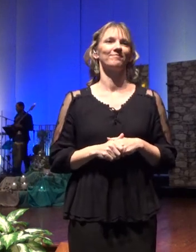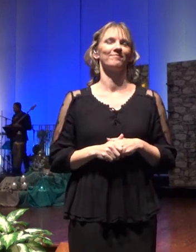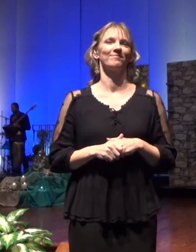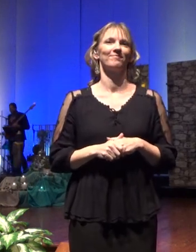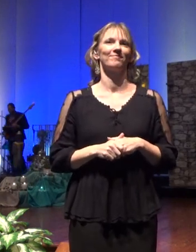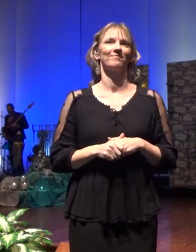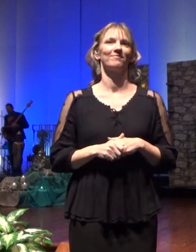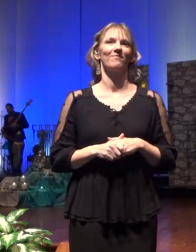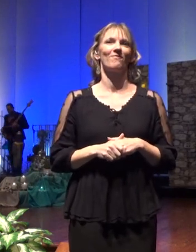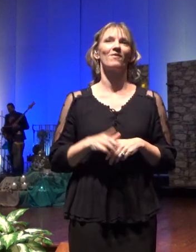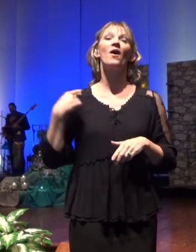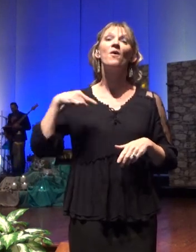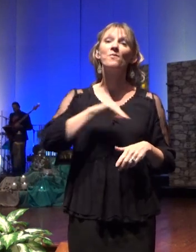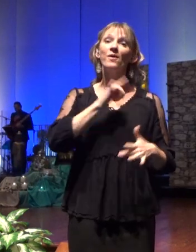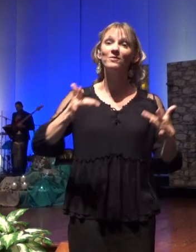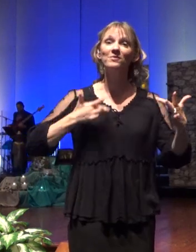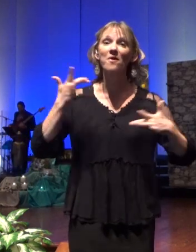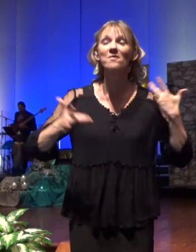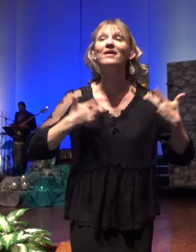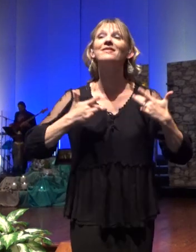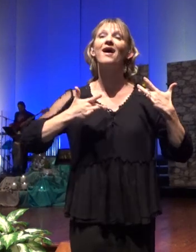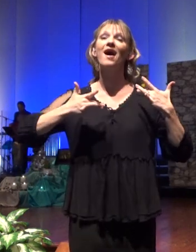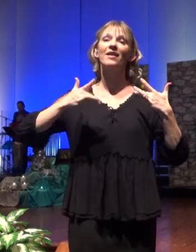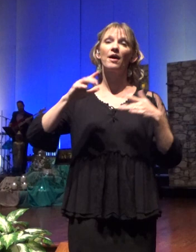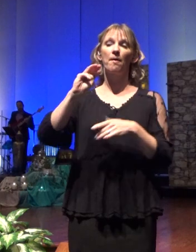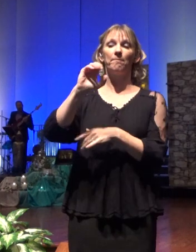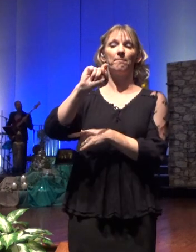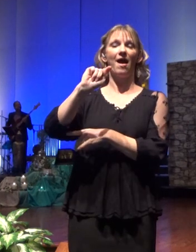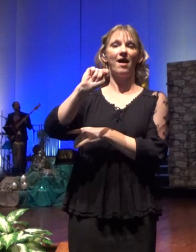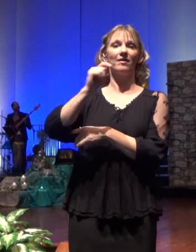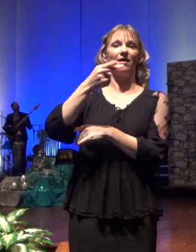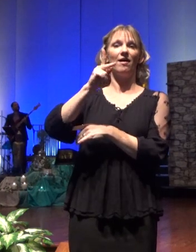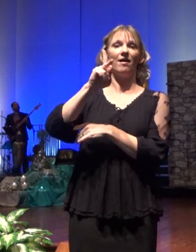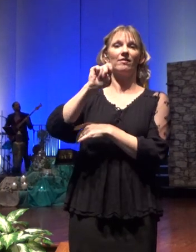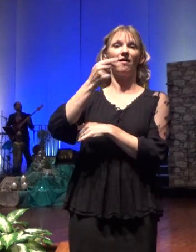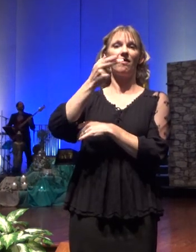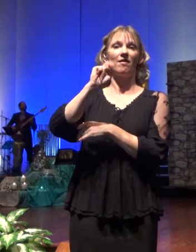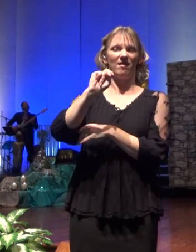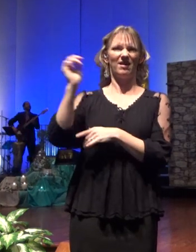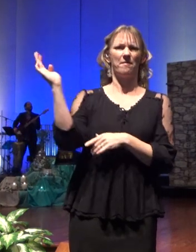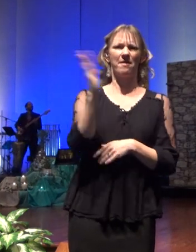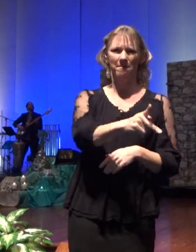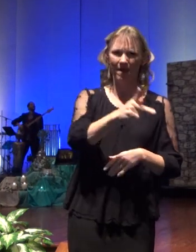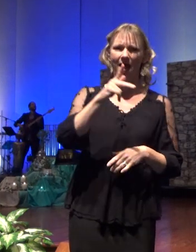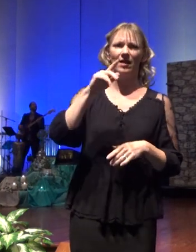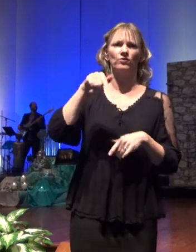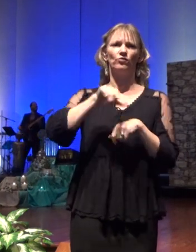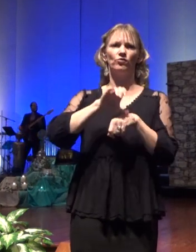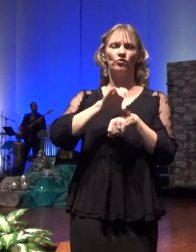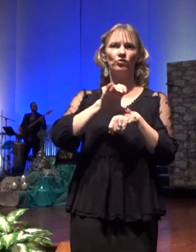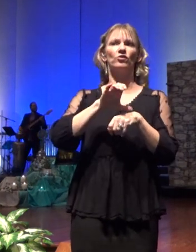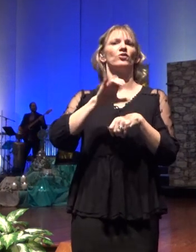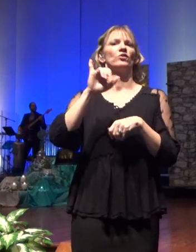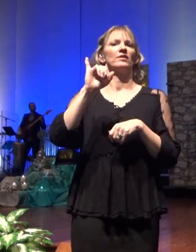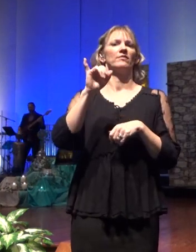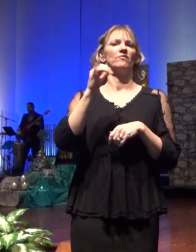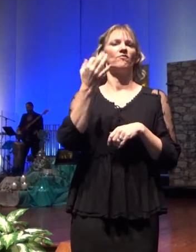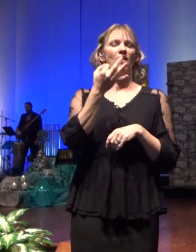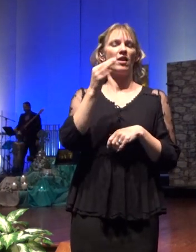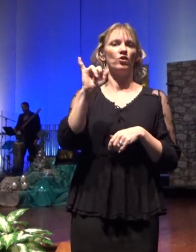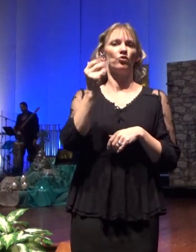We're so excited for the return of Matt Kahn to Mile High Church on Friday, June 3rd. This will be his